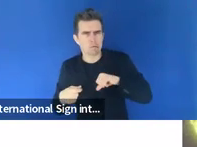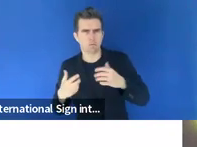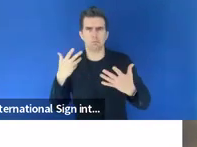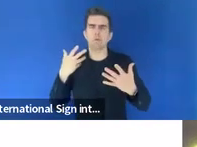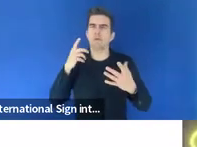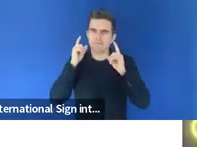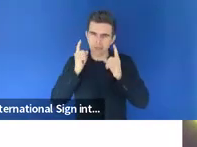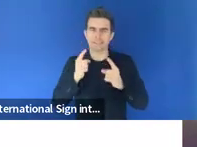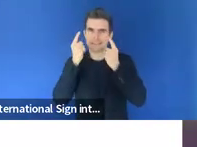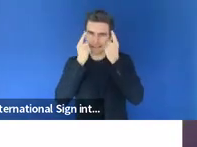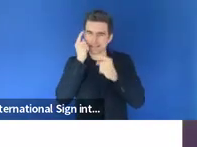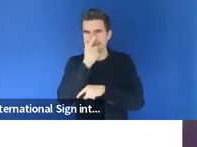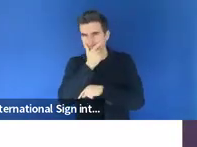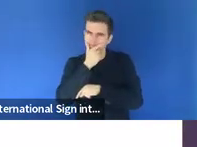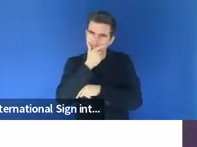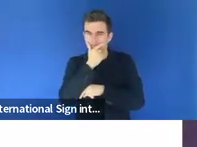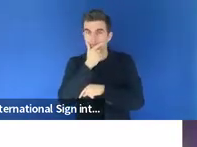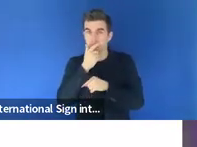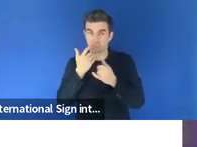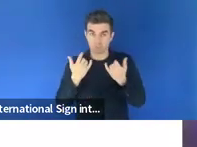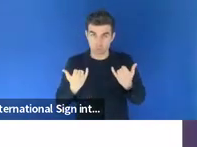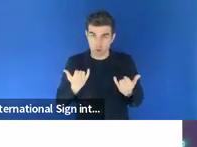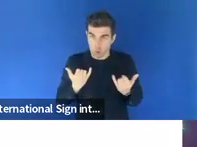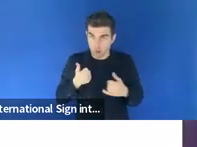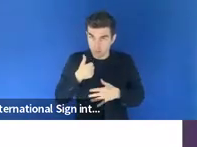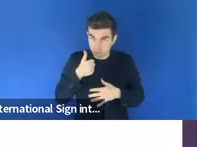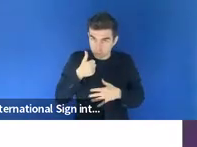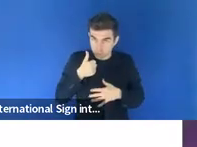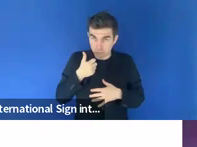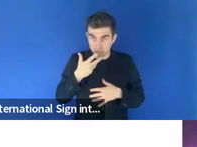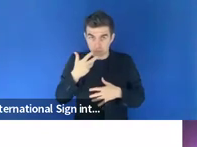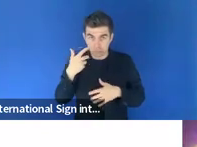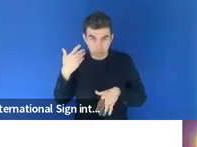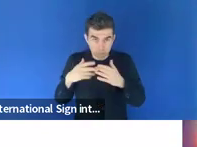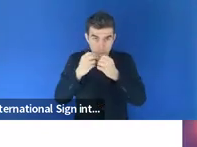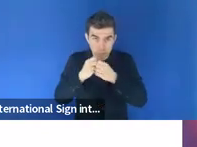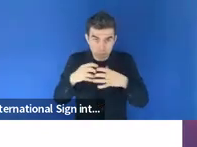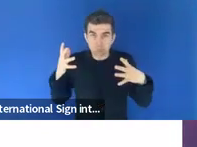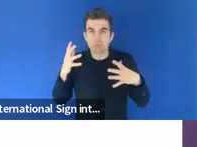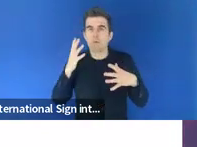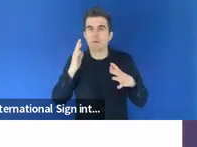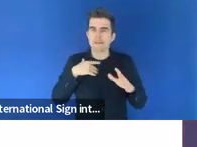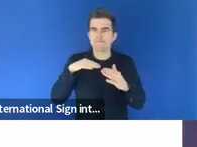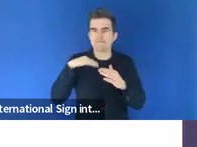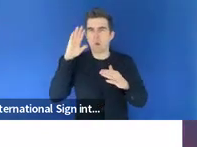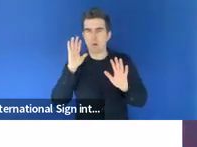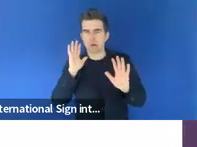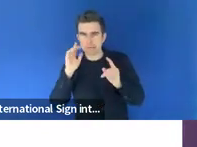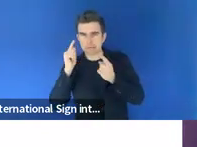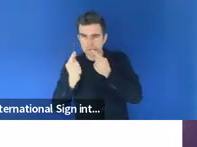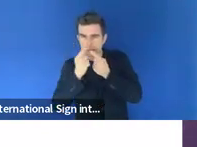the resources, if you need to plan a little bit more effectively so that you can make sure that the product you're offering